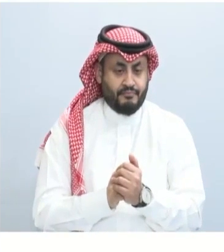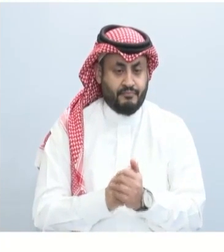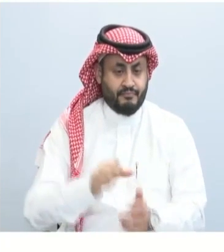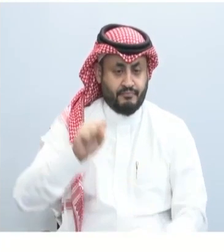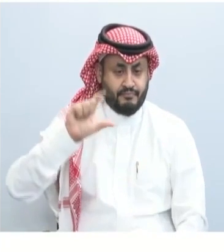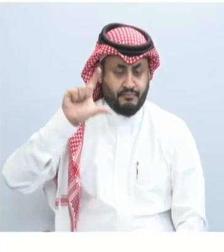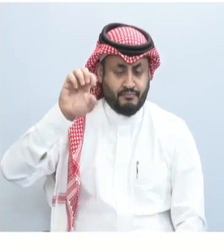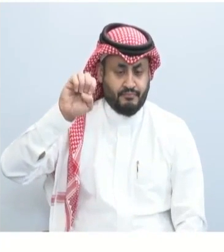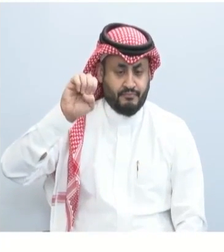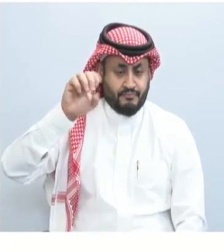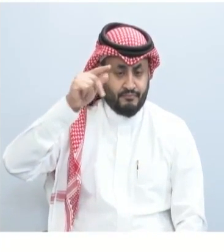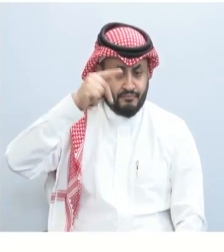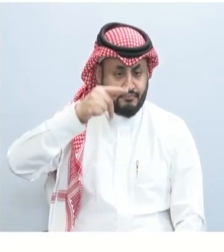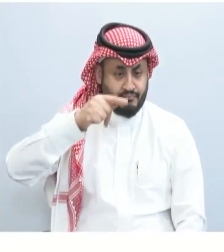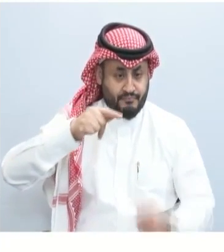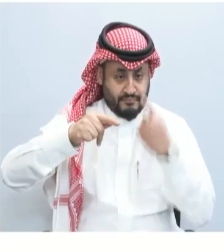Sleep.